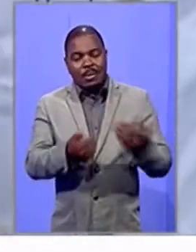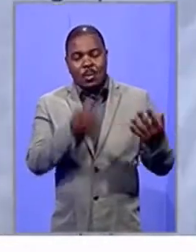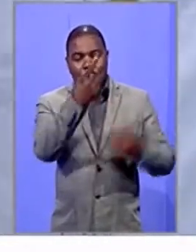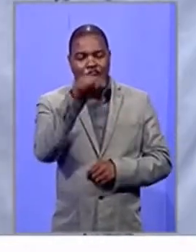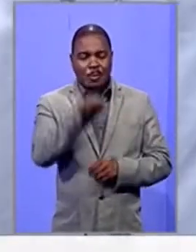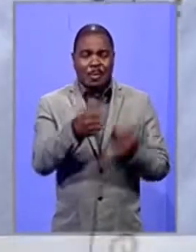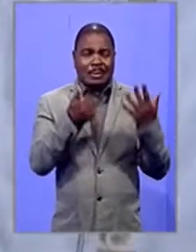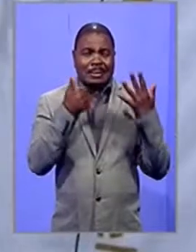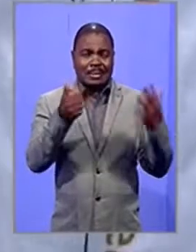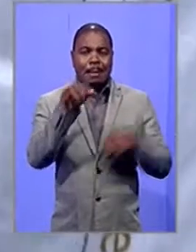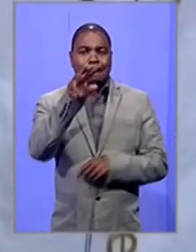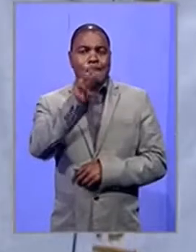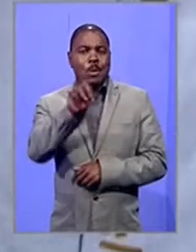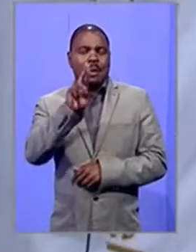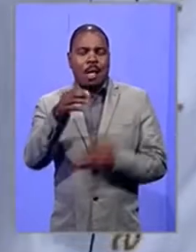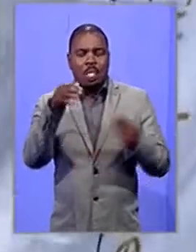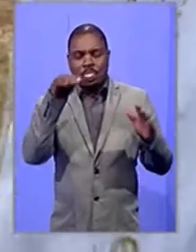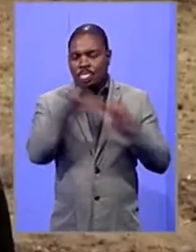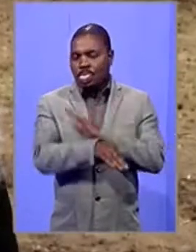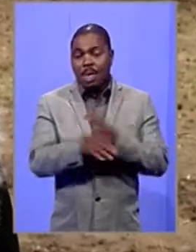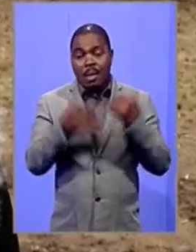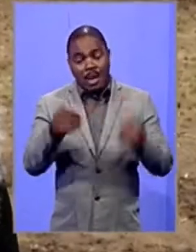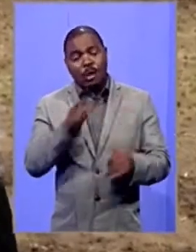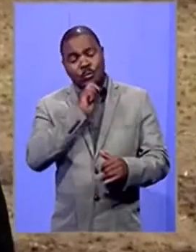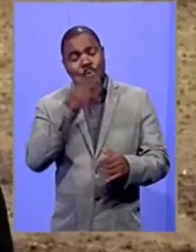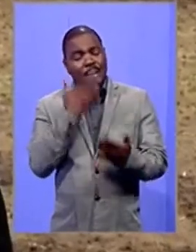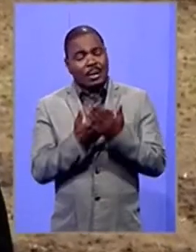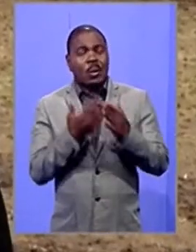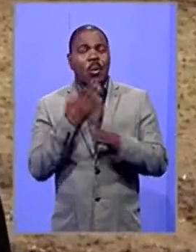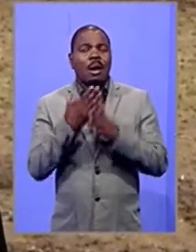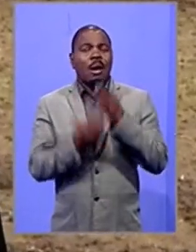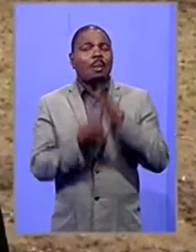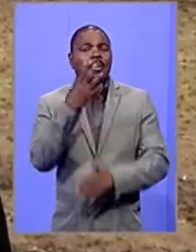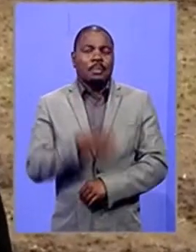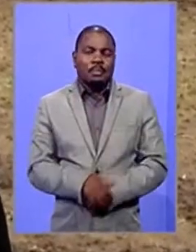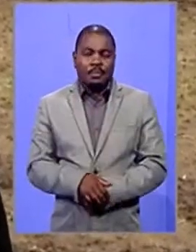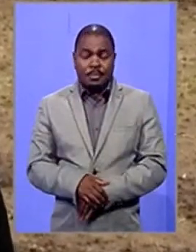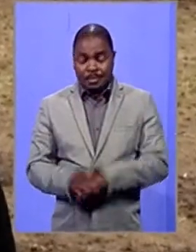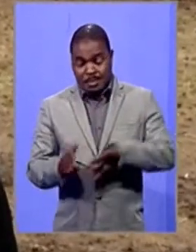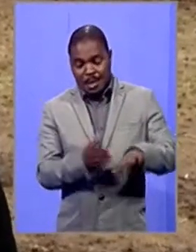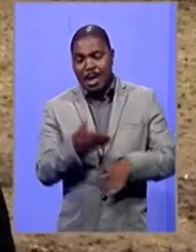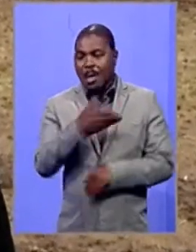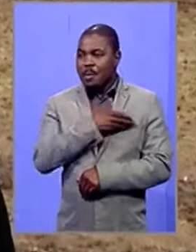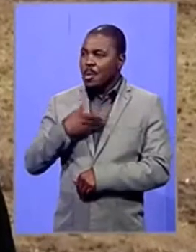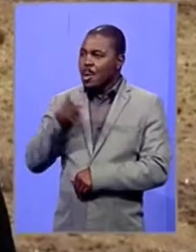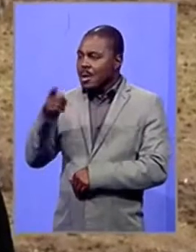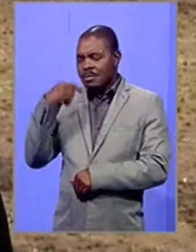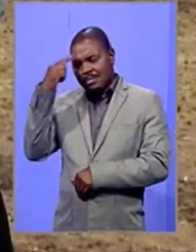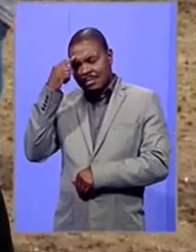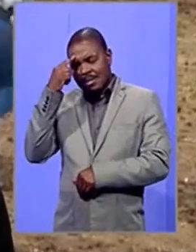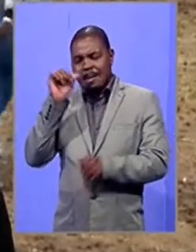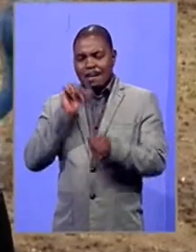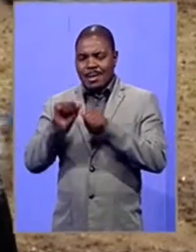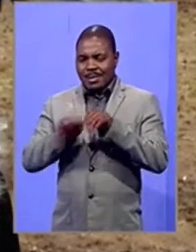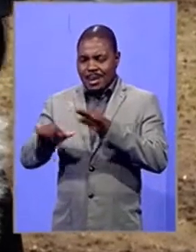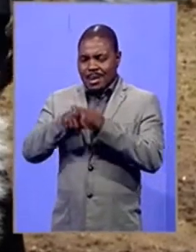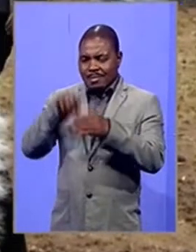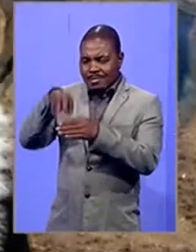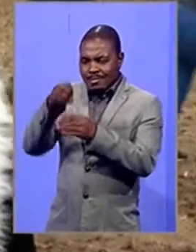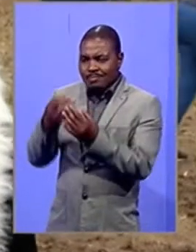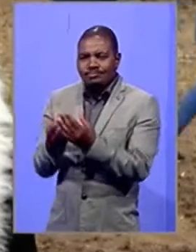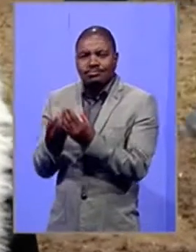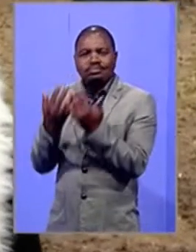e leng hore nka re theile mesebetsi hona jwale. Ke mo batho ba bomme ba tlelwang ke mohopolo wa hore e re ke jale hore mobu onana o ke nang le ona